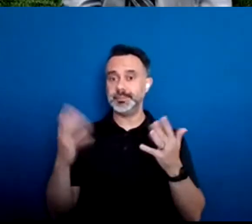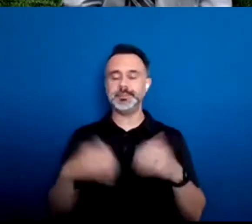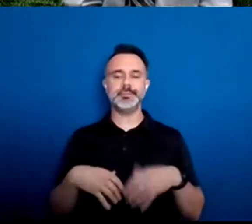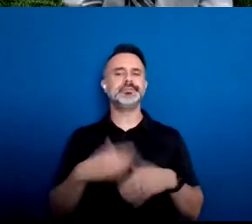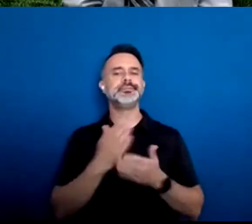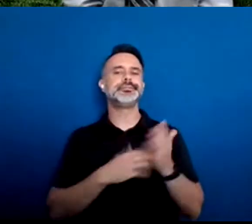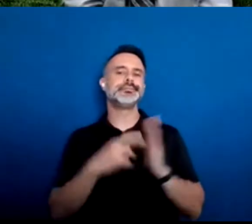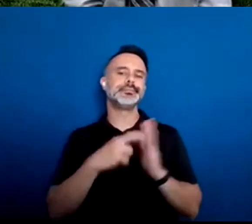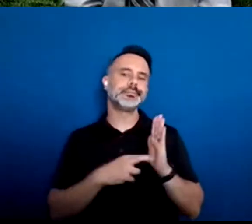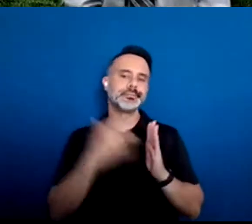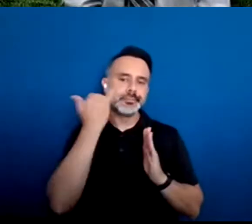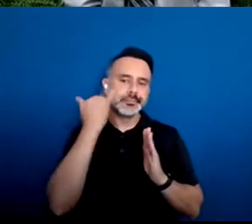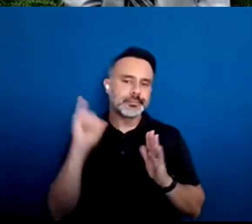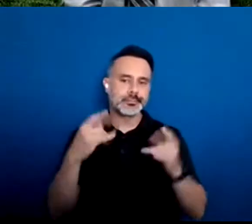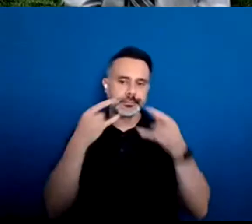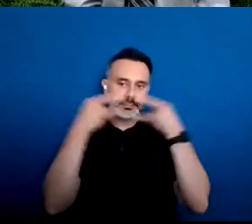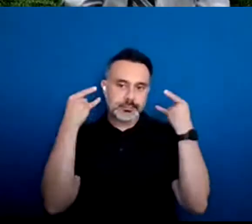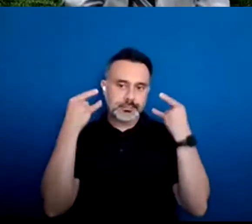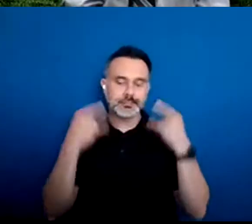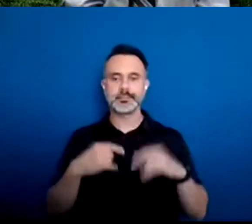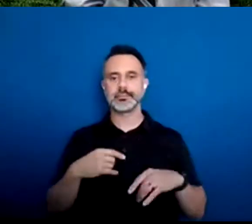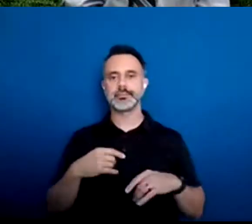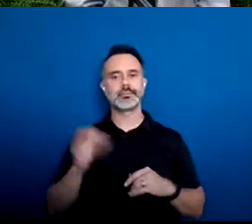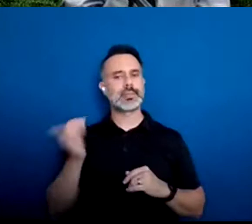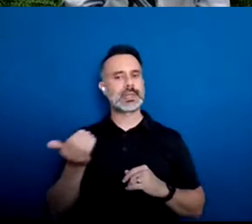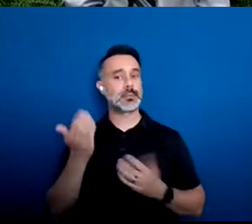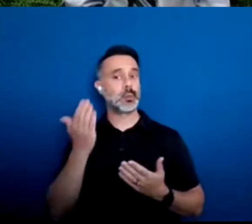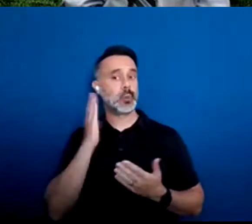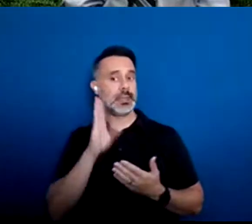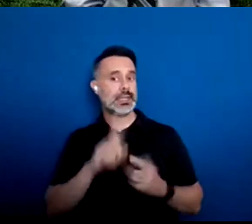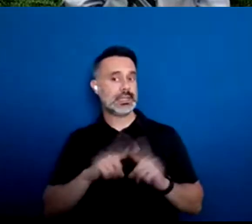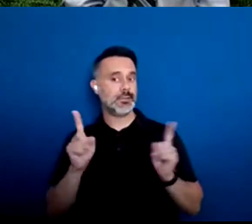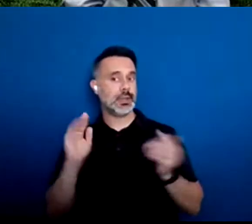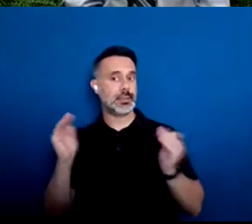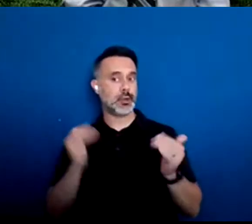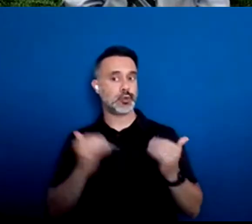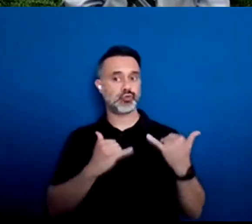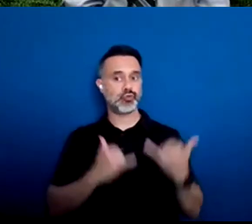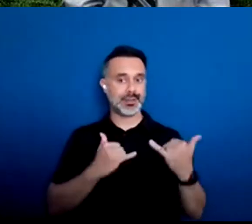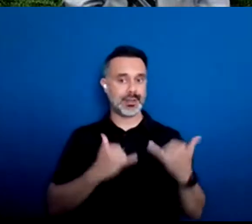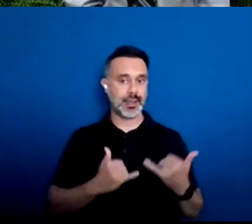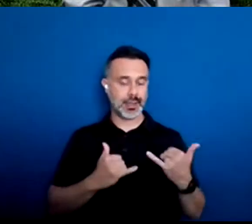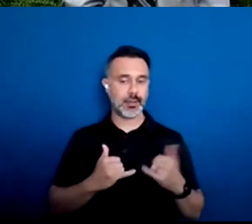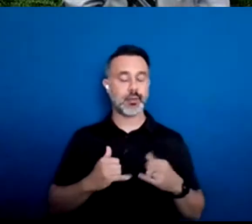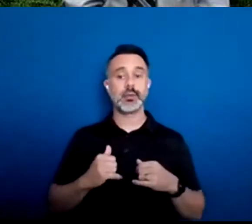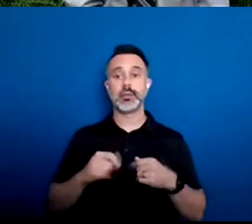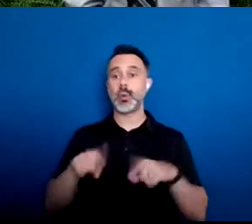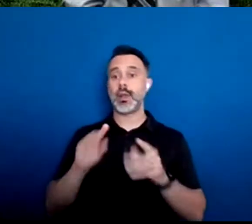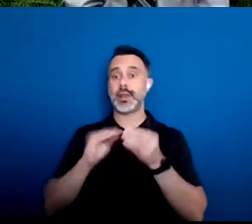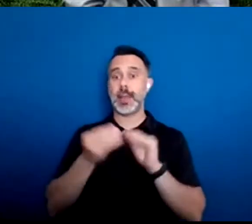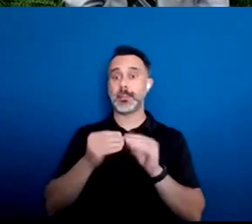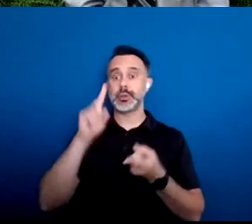and definitely that looks like that's going to be different from what we have right now. especially as the numbers continue to go